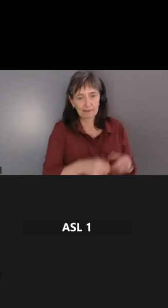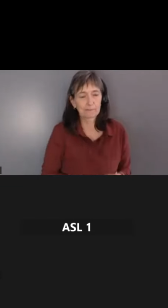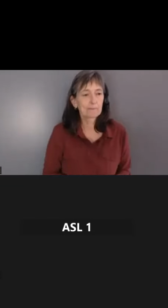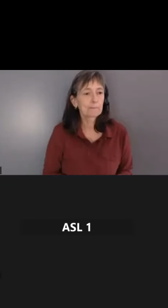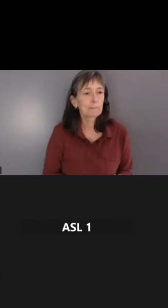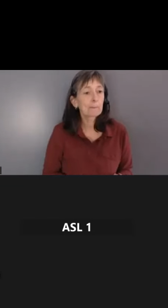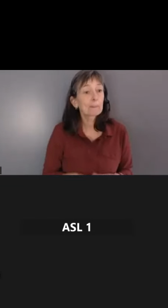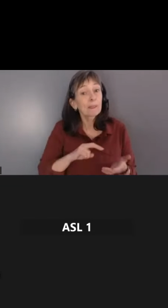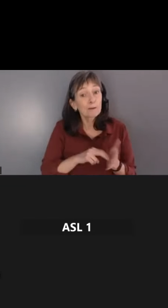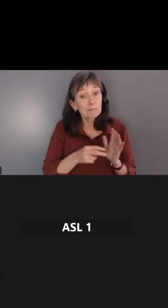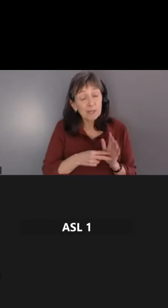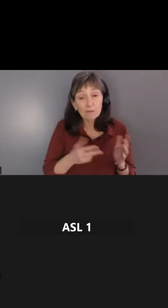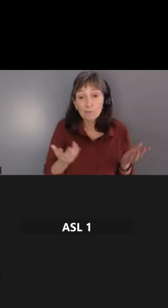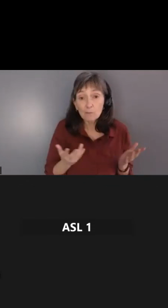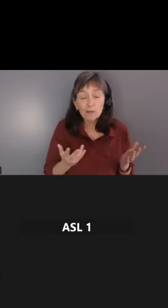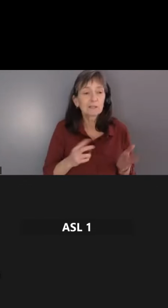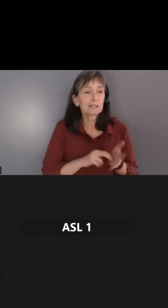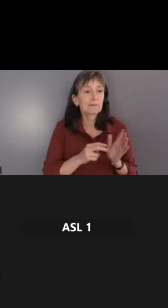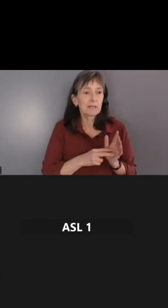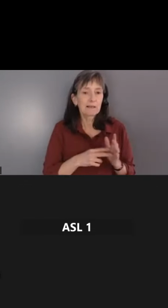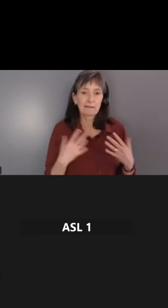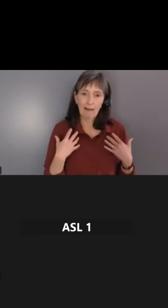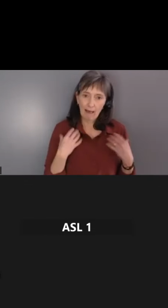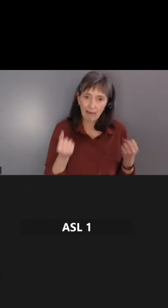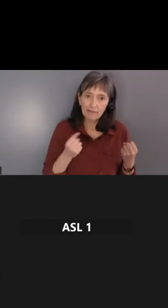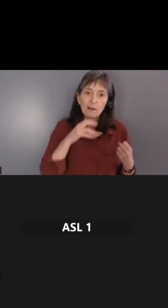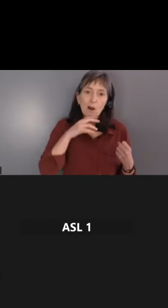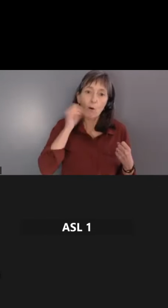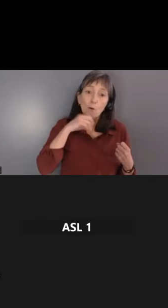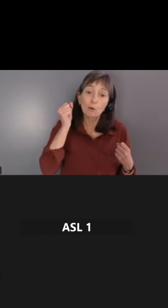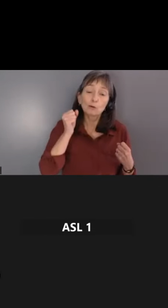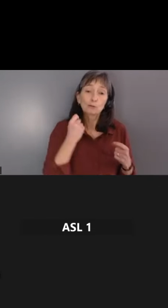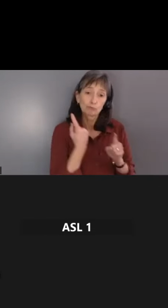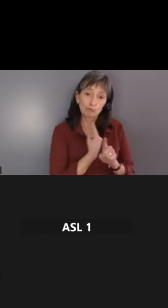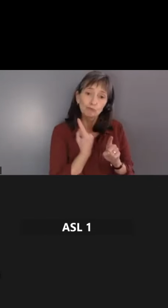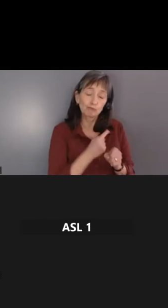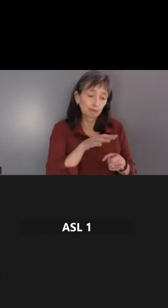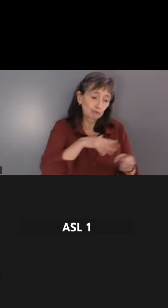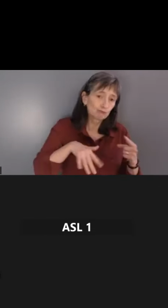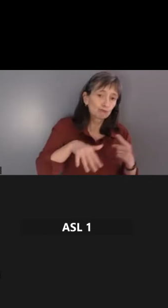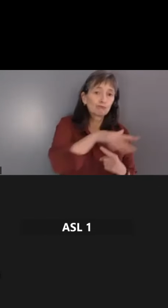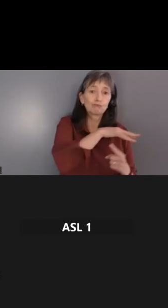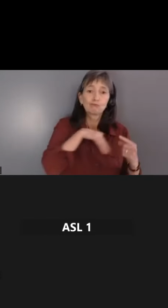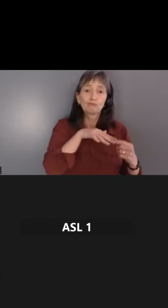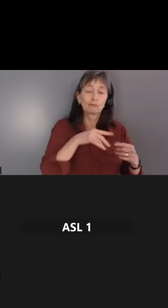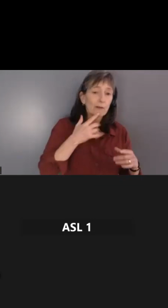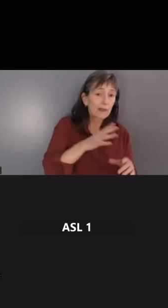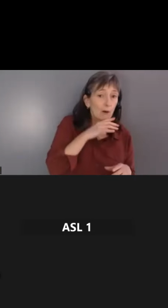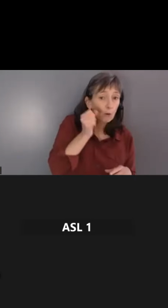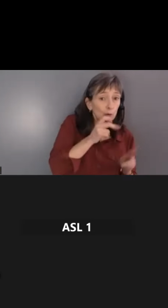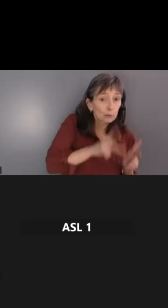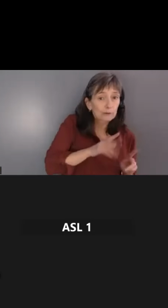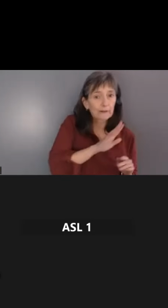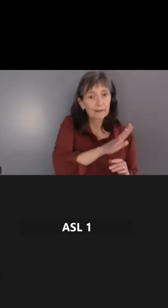the process of enabling healthy aging in the most appropriate setting based on an older person's personal preferences,